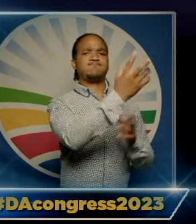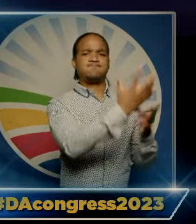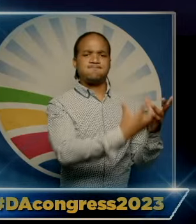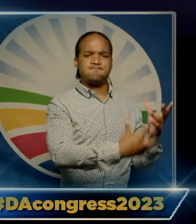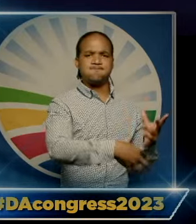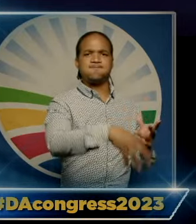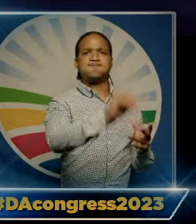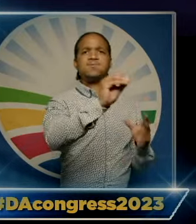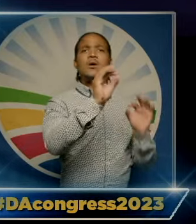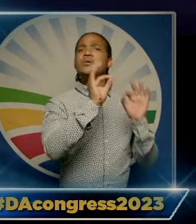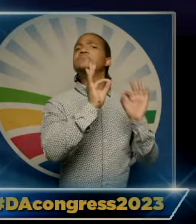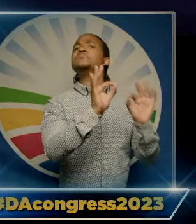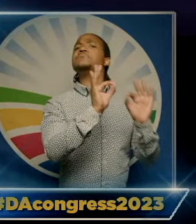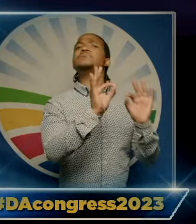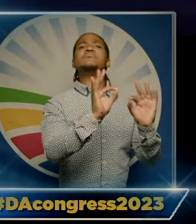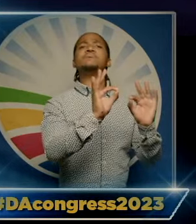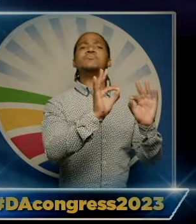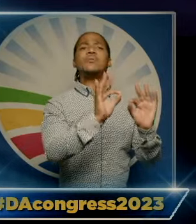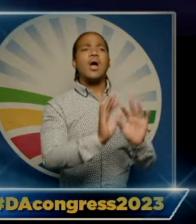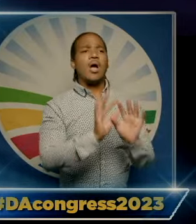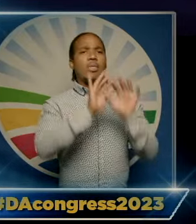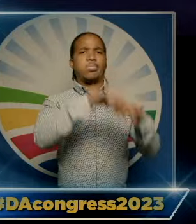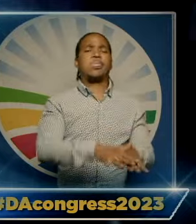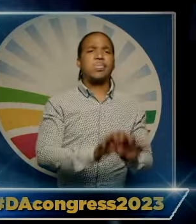sink or the streets.